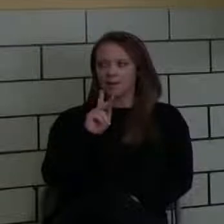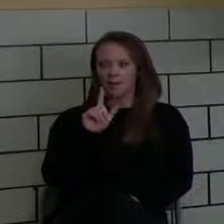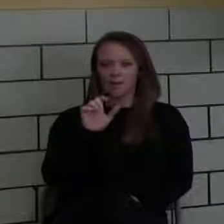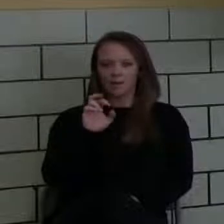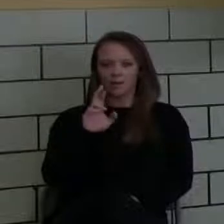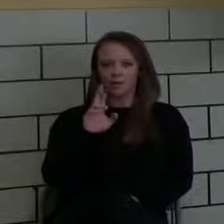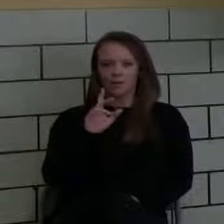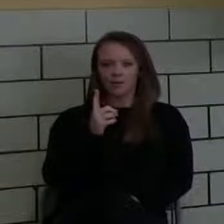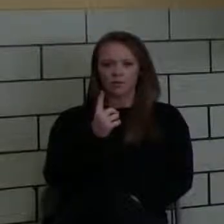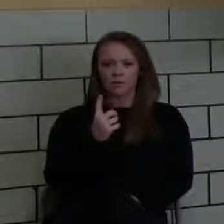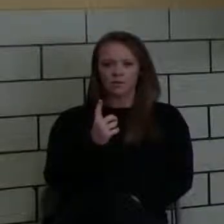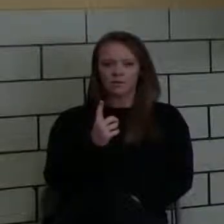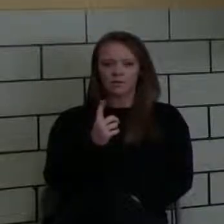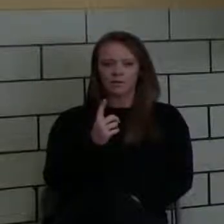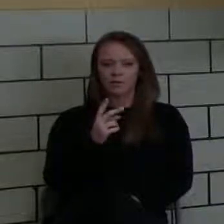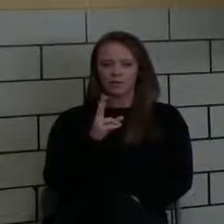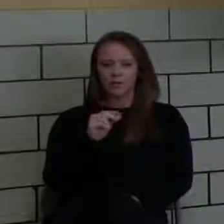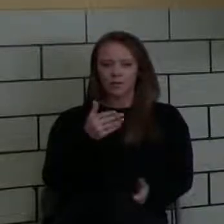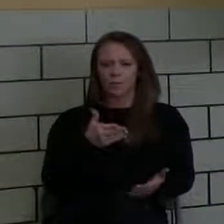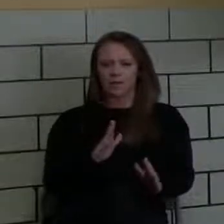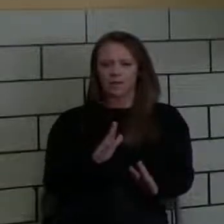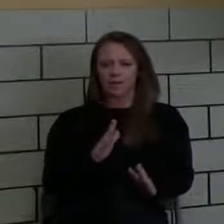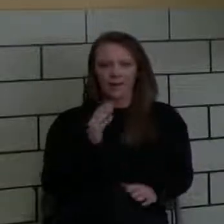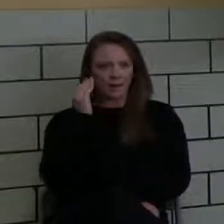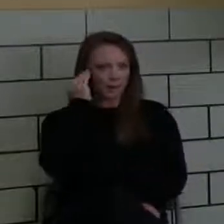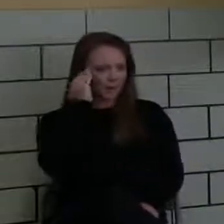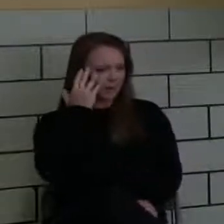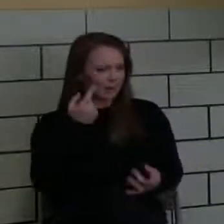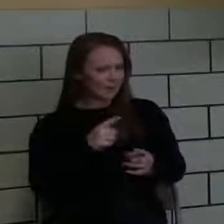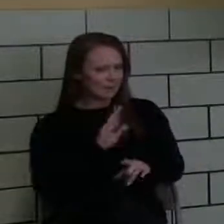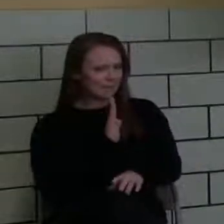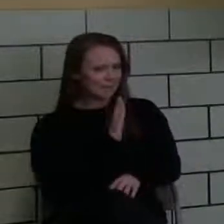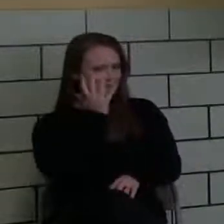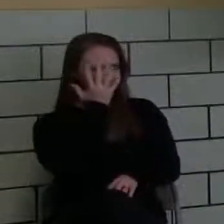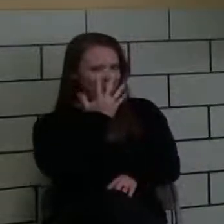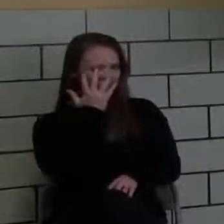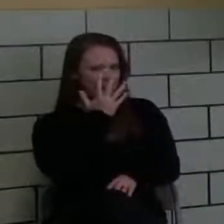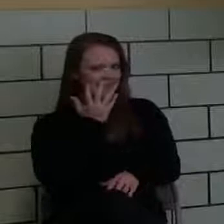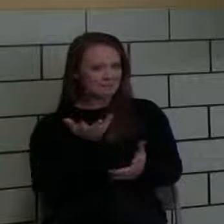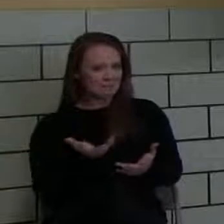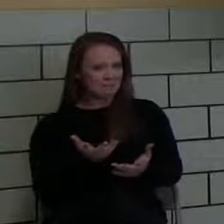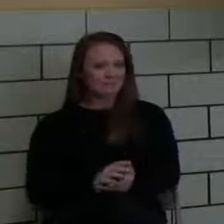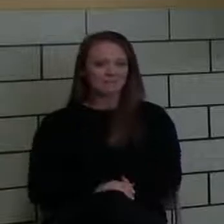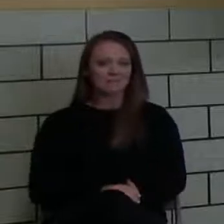I know, what happened to his face? This is what happens when you spot check.